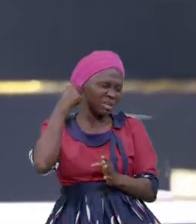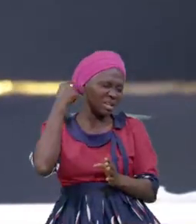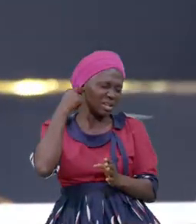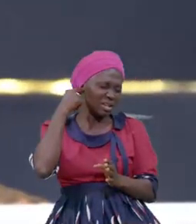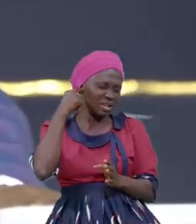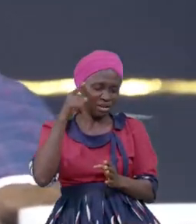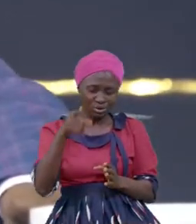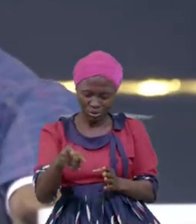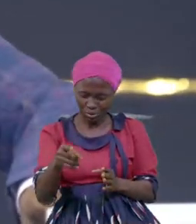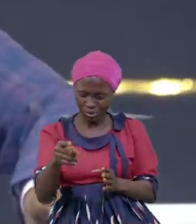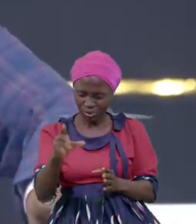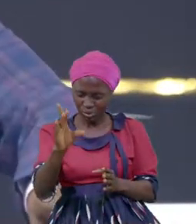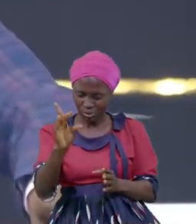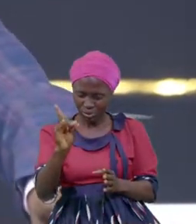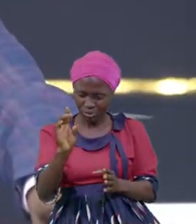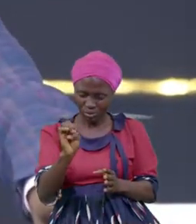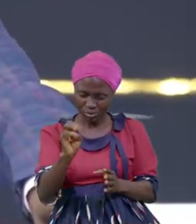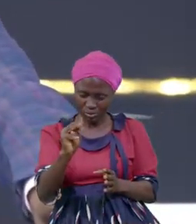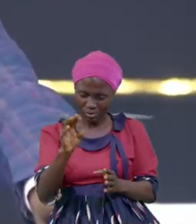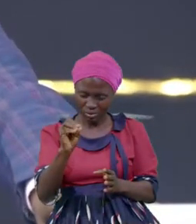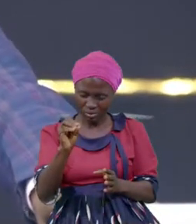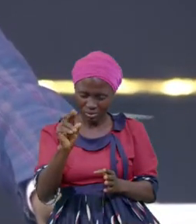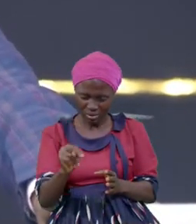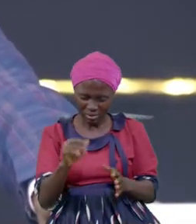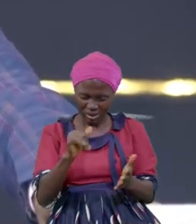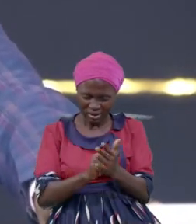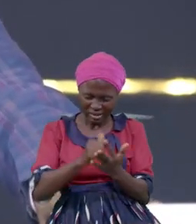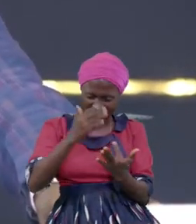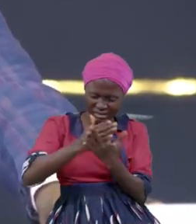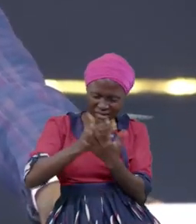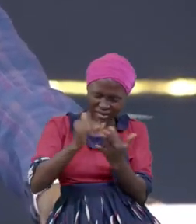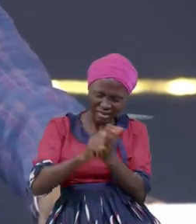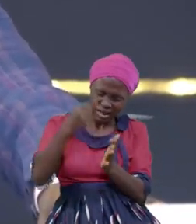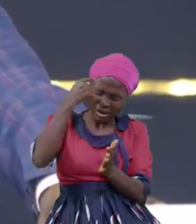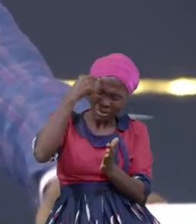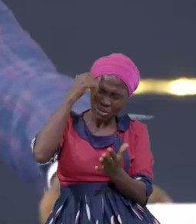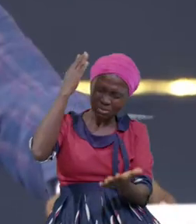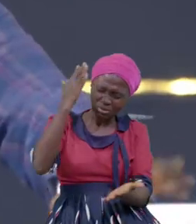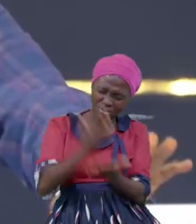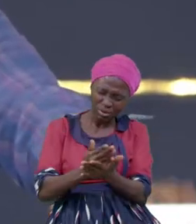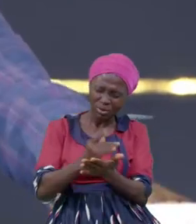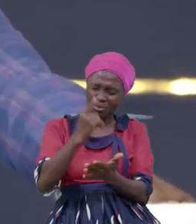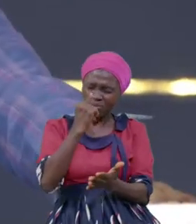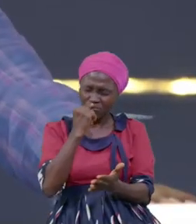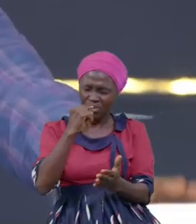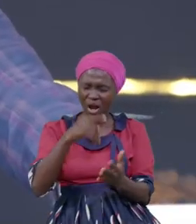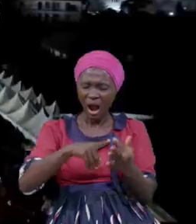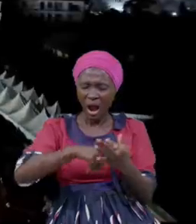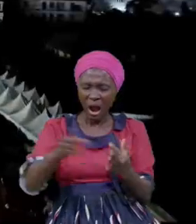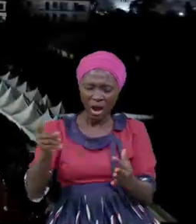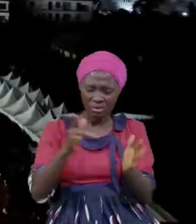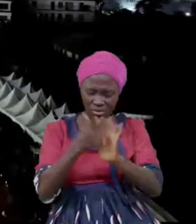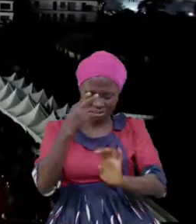Demon harassing the brain, shut up. Come out in Jesus'